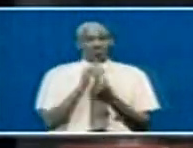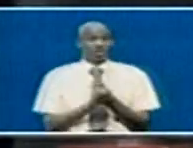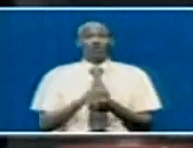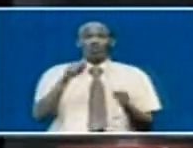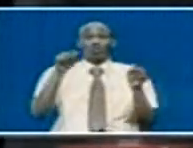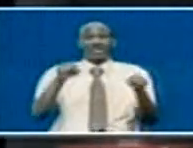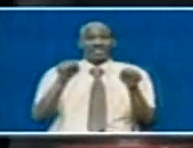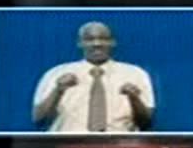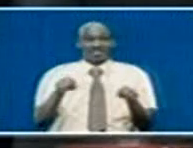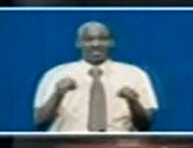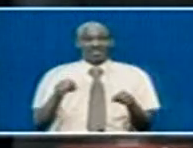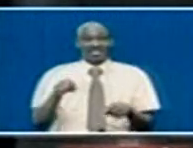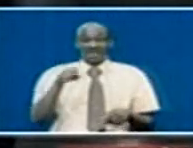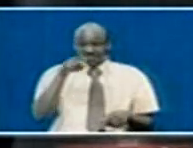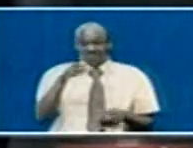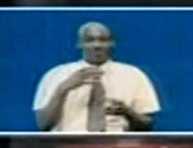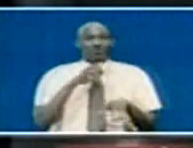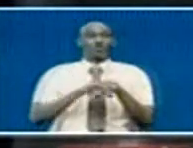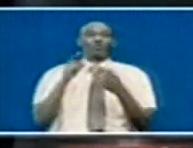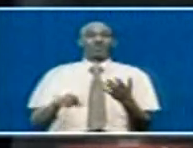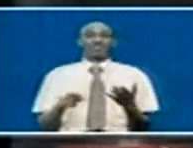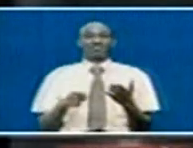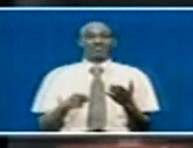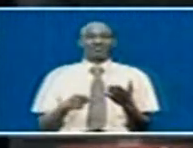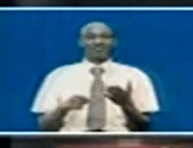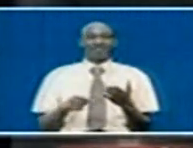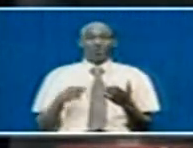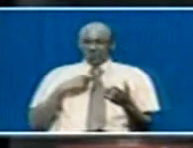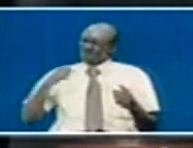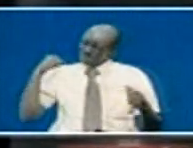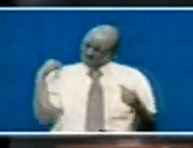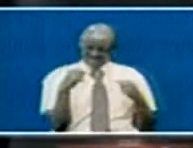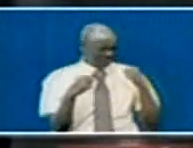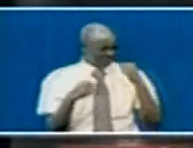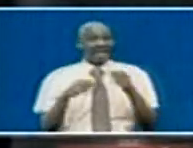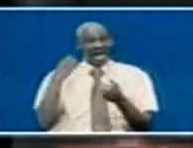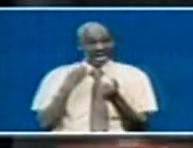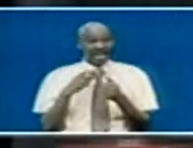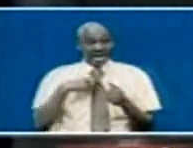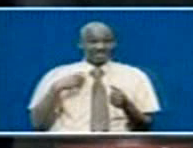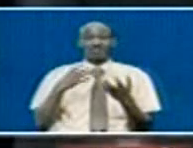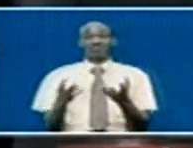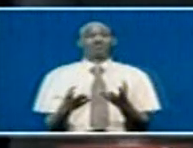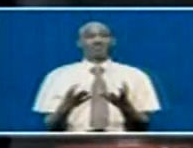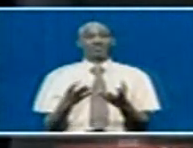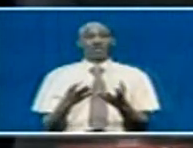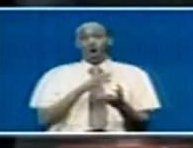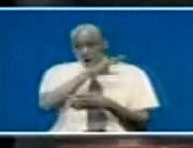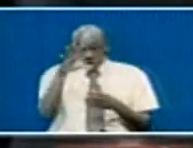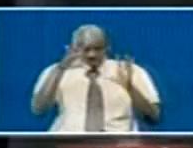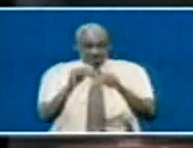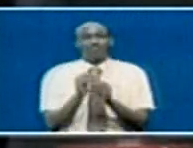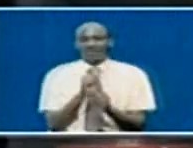Today, they have not. We hit them hard. We have not been able to obliterate them